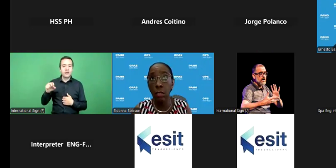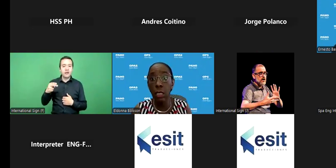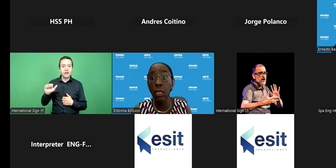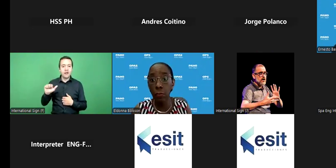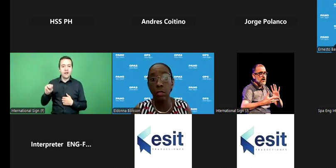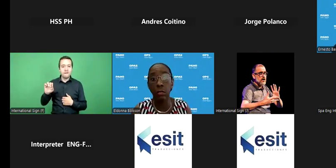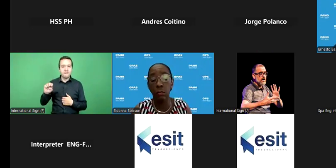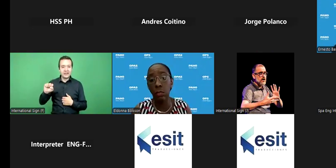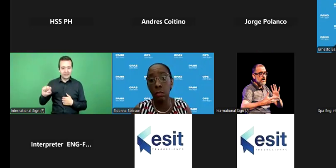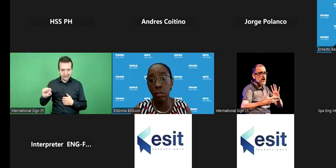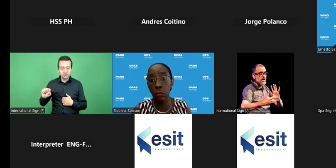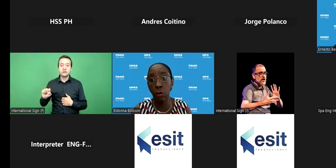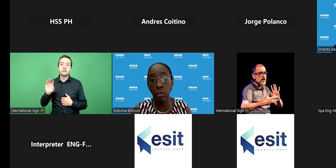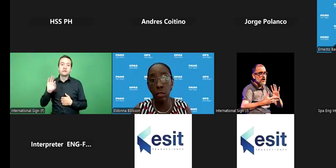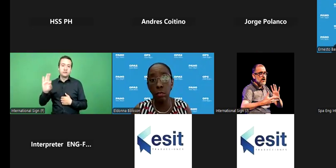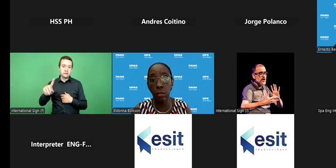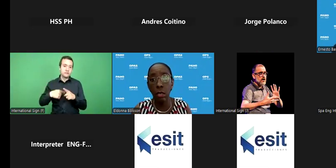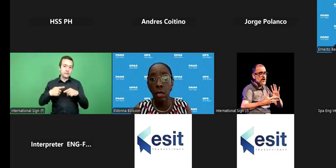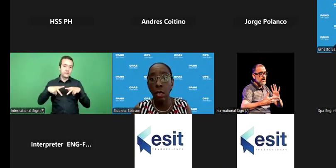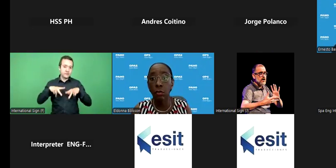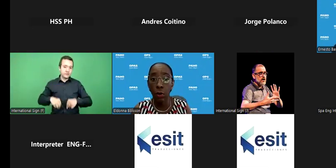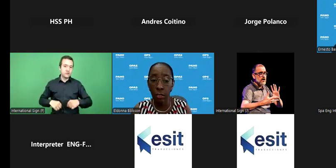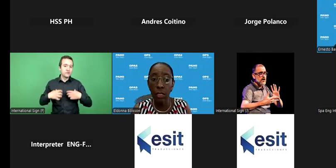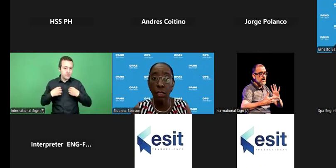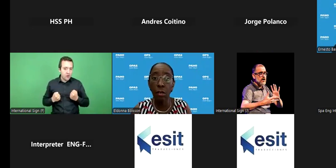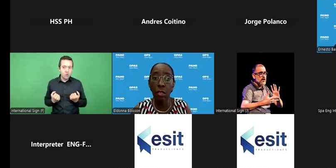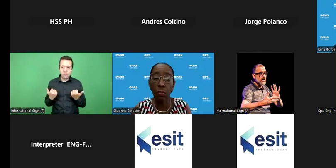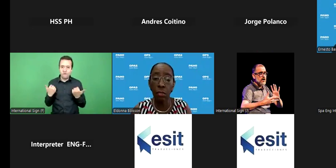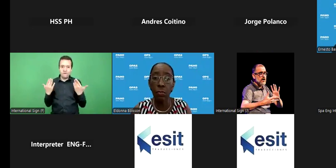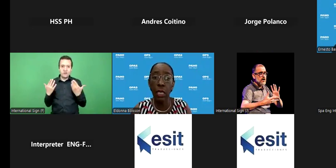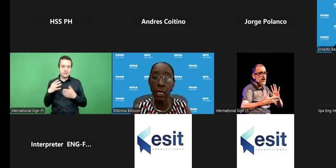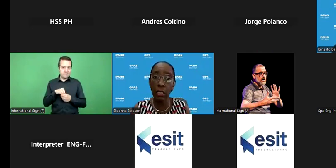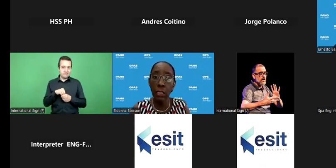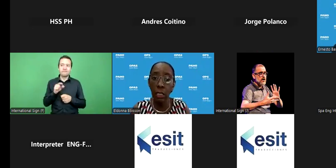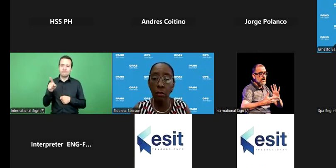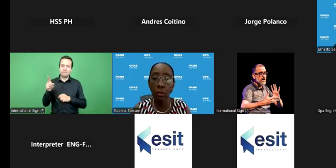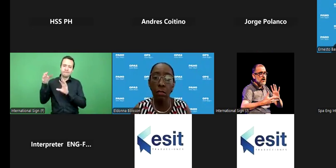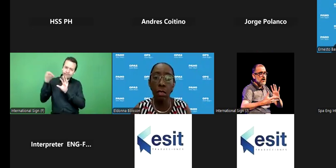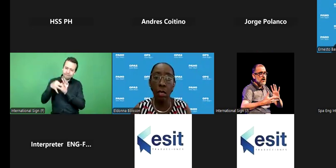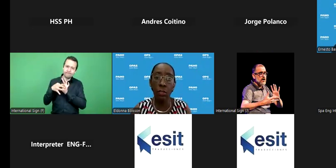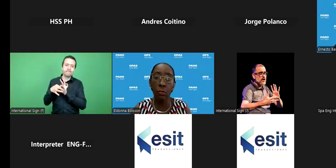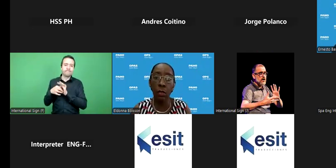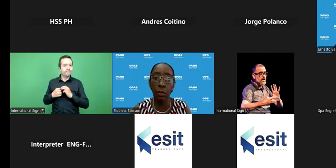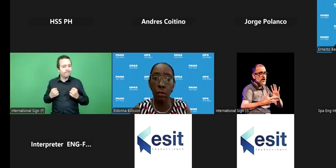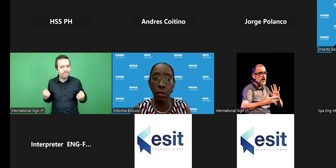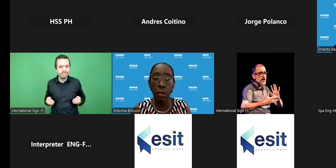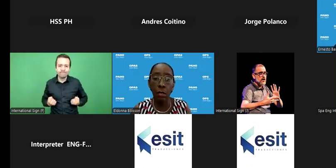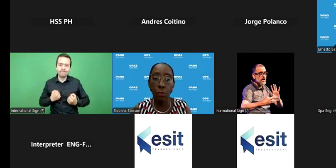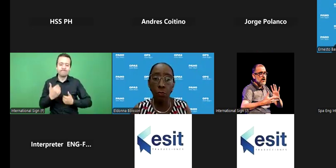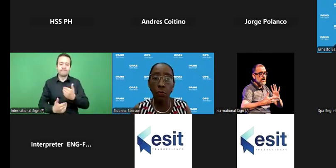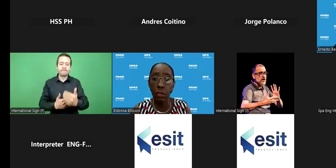being eager participants in this process. Regrettably, they're not able to be here today because they have some